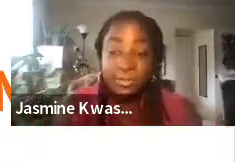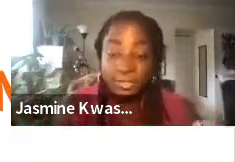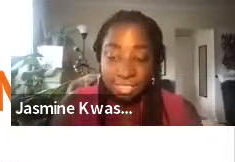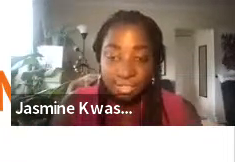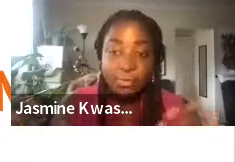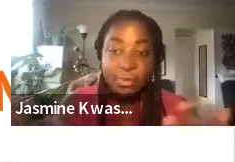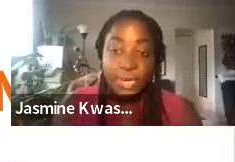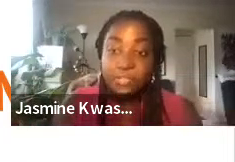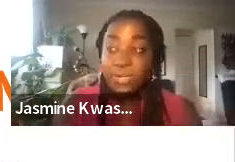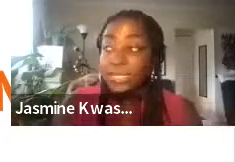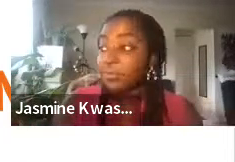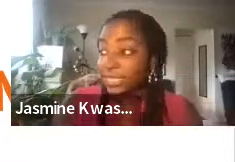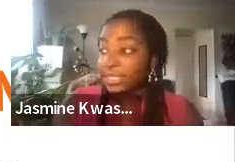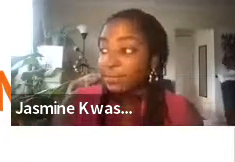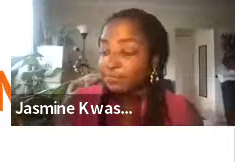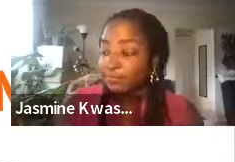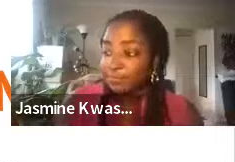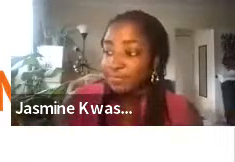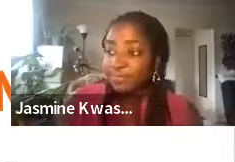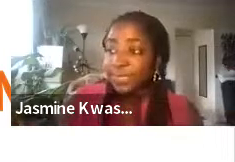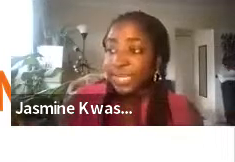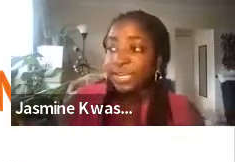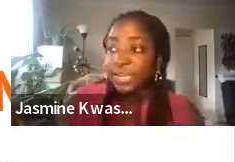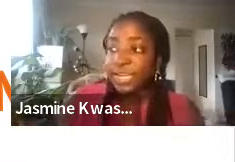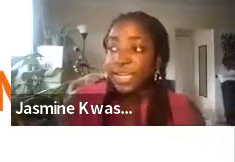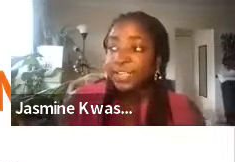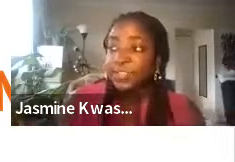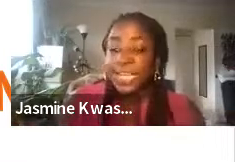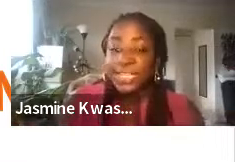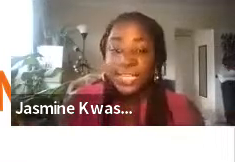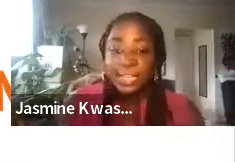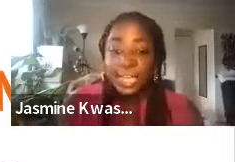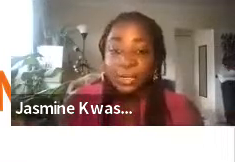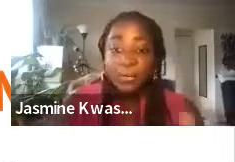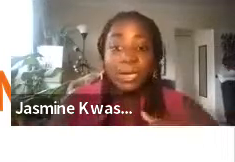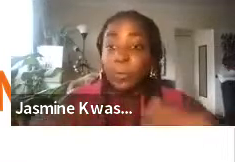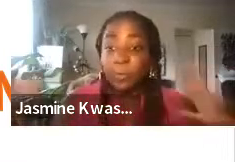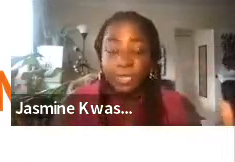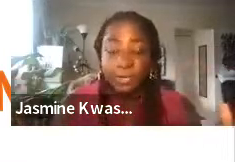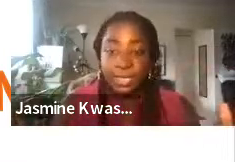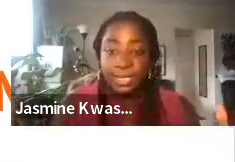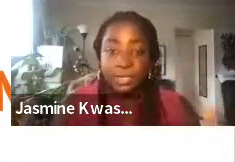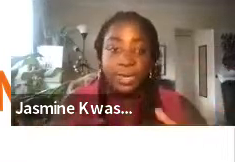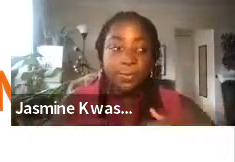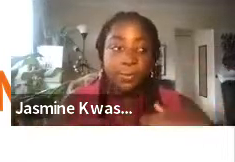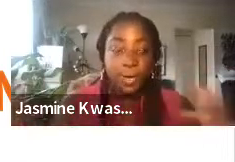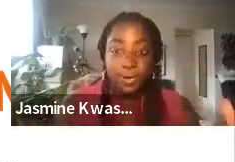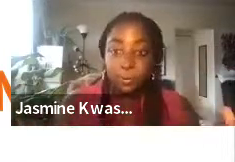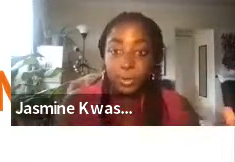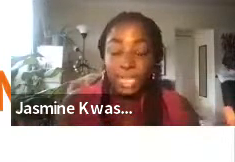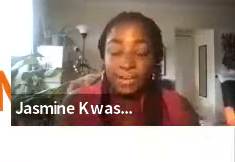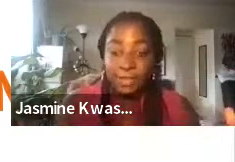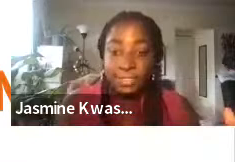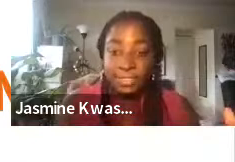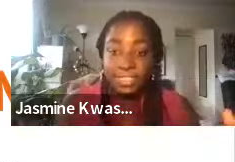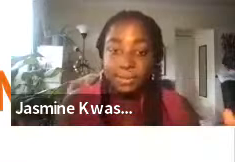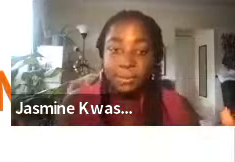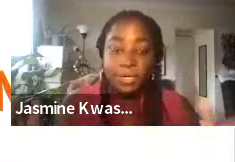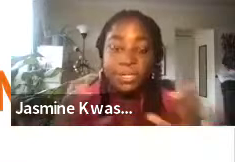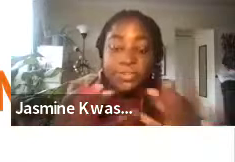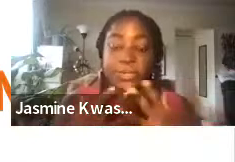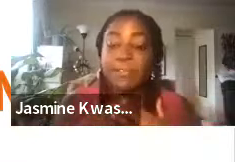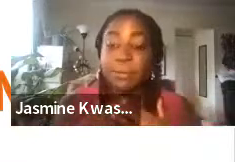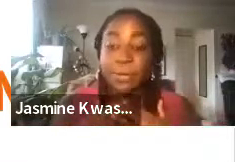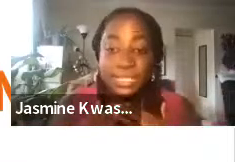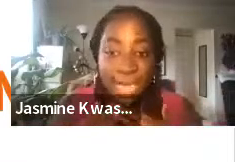leads to and perpetuates racism. Okay. And so that's saying that no matter what we look at, like, no matter what we have coming to the